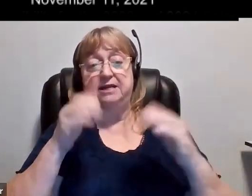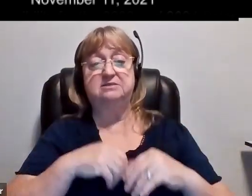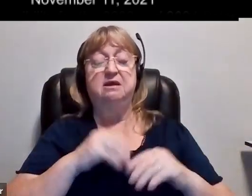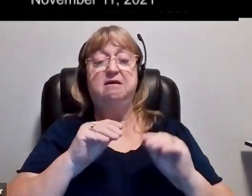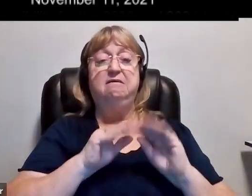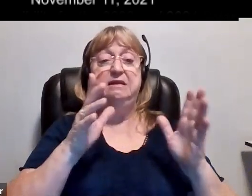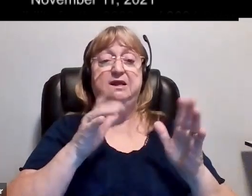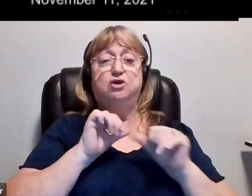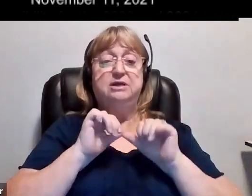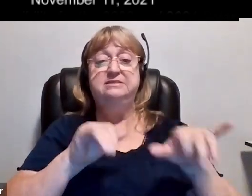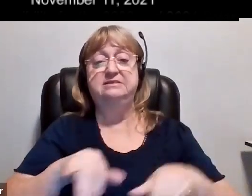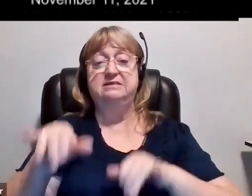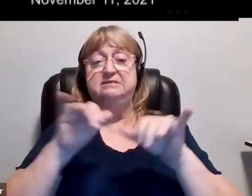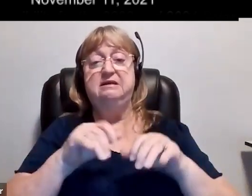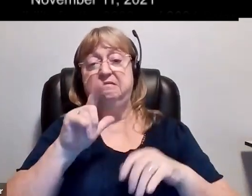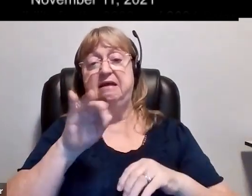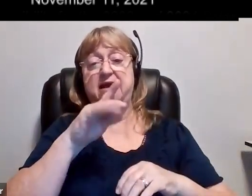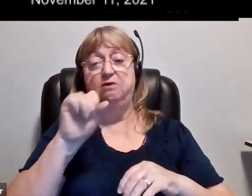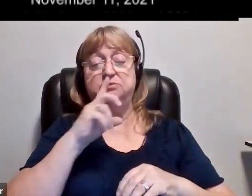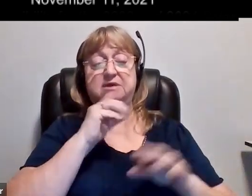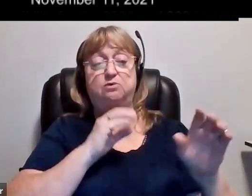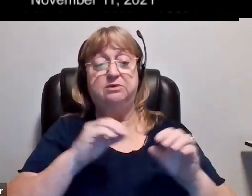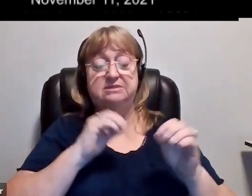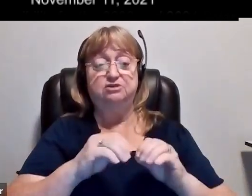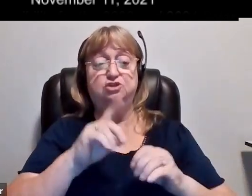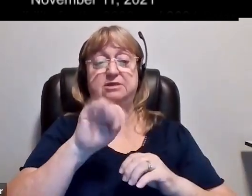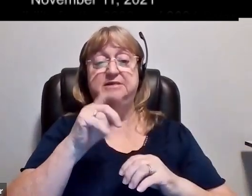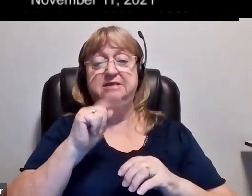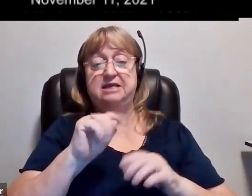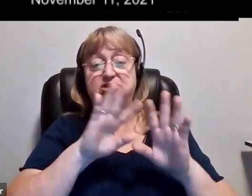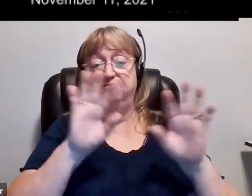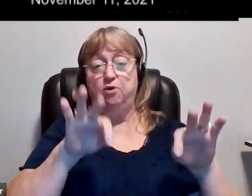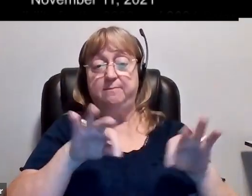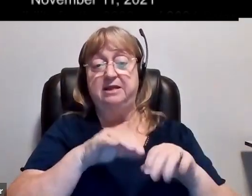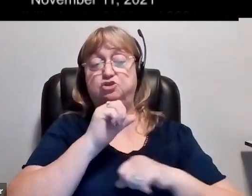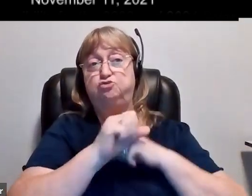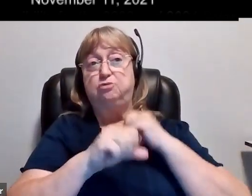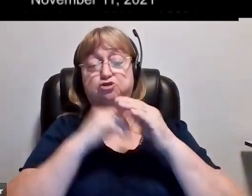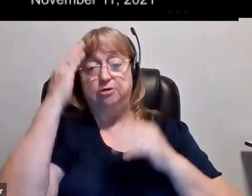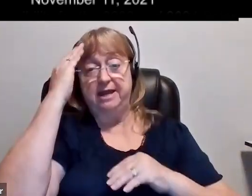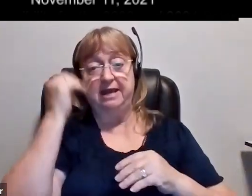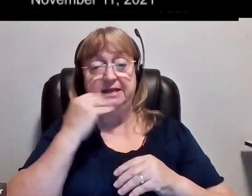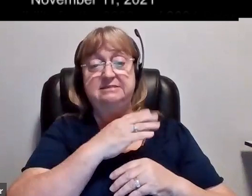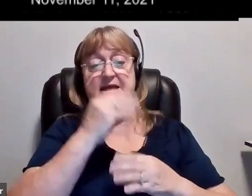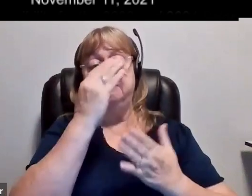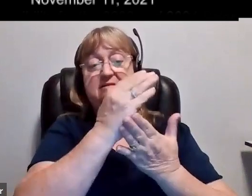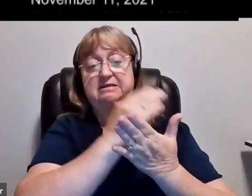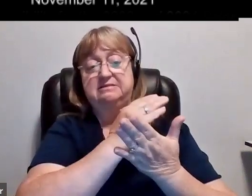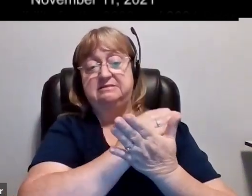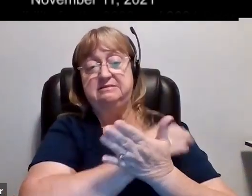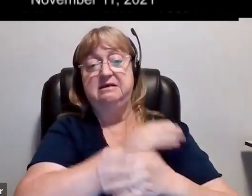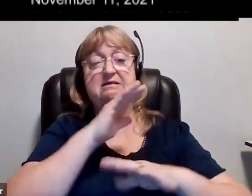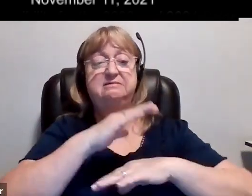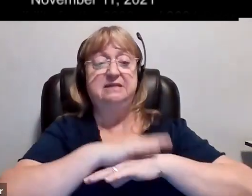and organizational schemes. Use a text format, structured headings and lists,